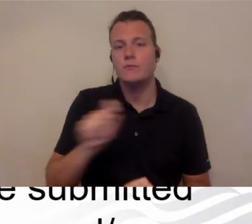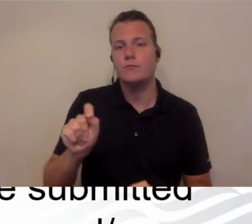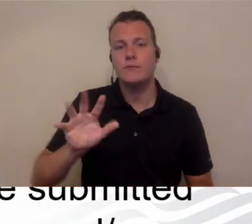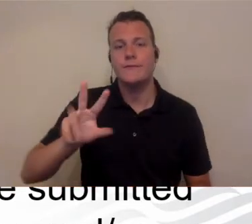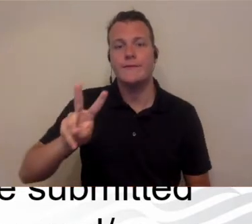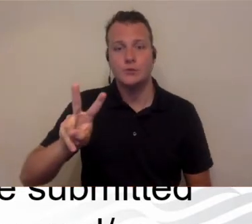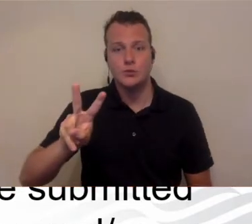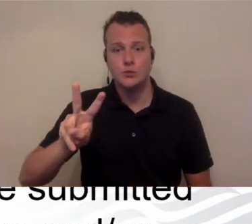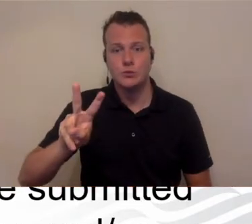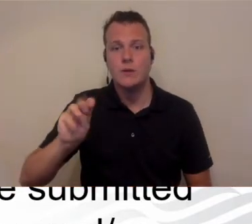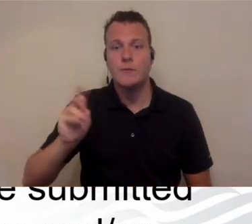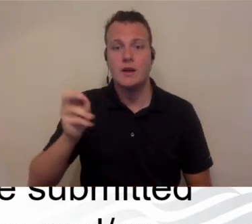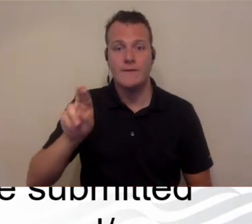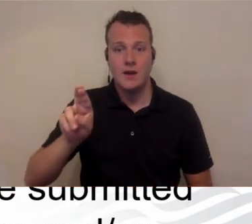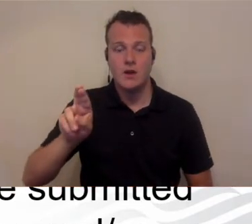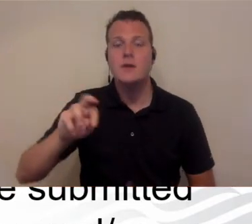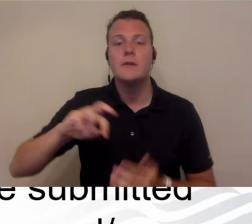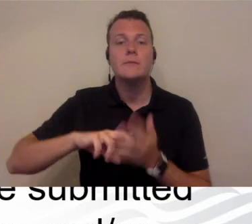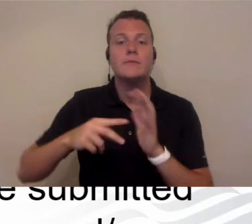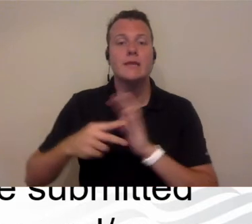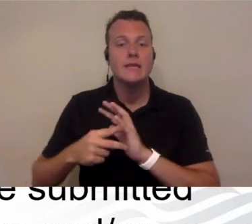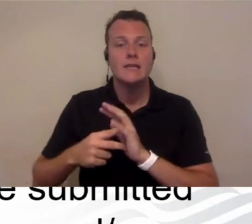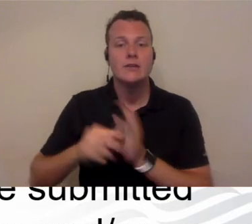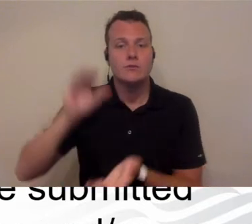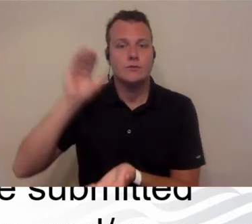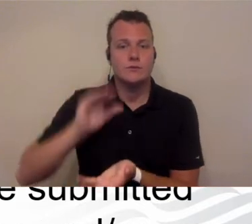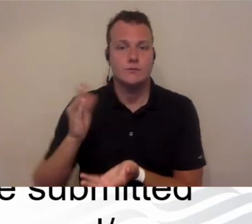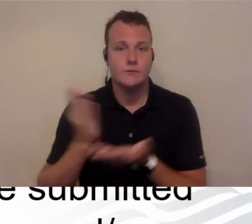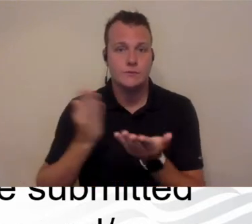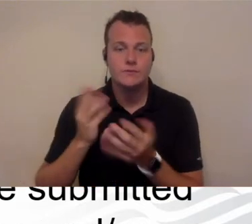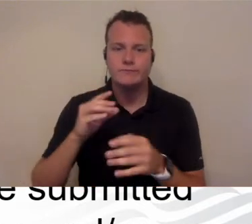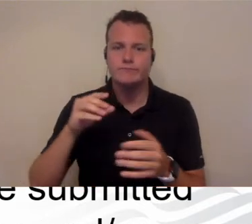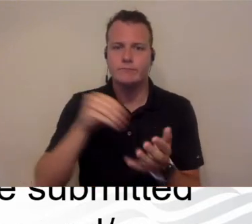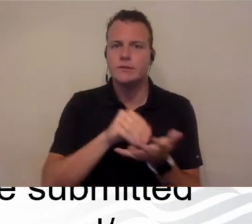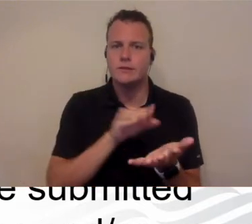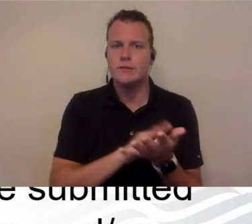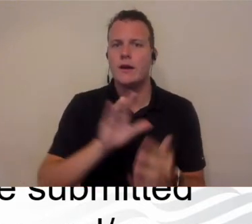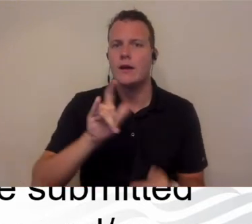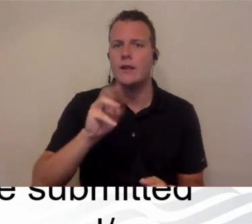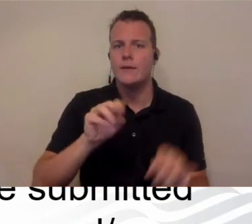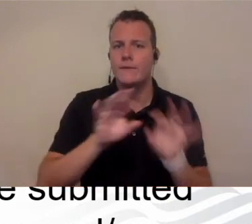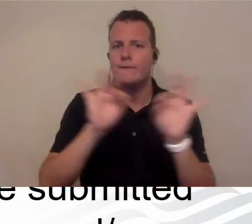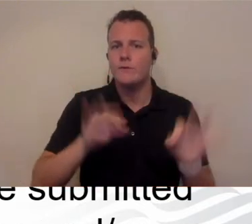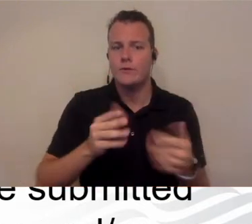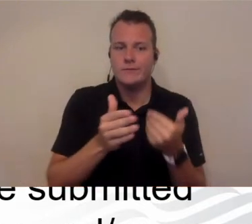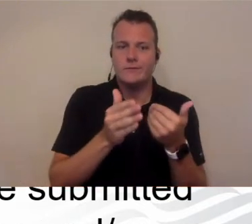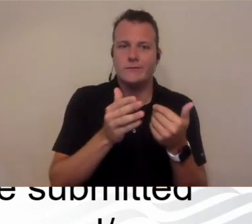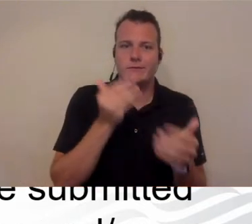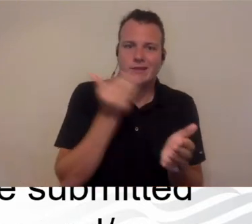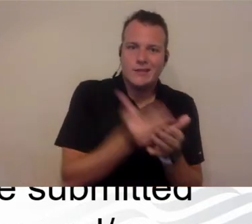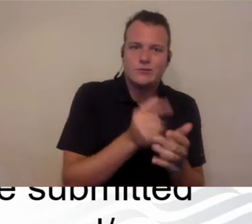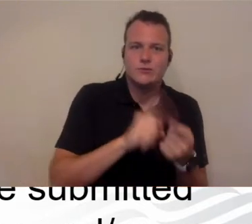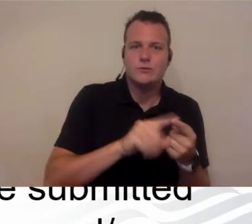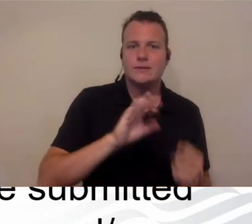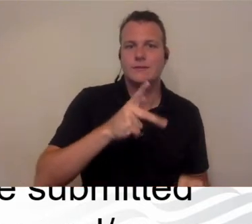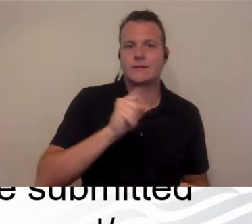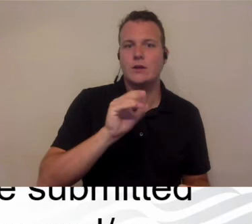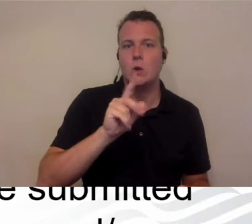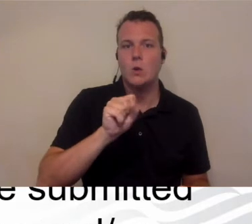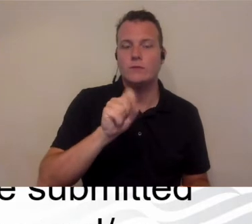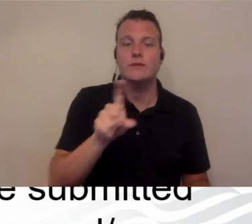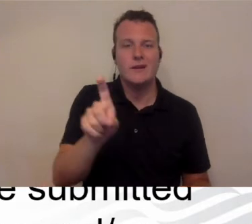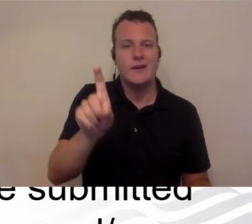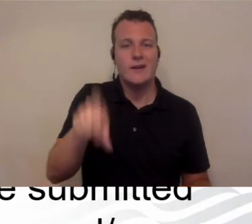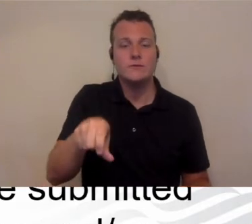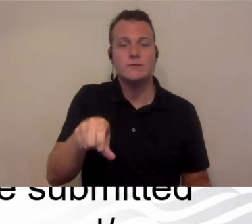reduced services, and that goes right on the claim form, right next to the CPT codes. You have to do this as part of what you